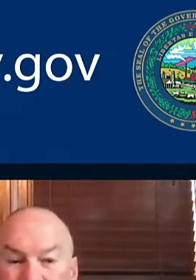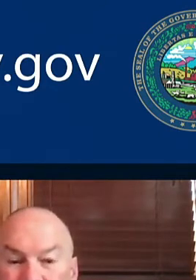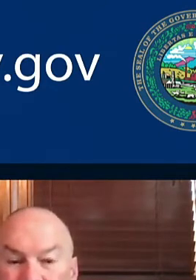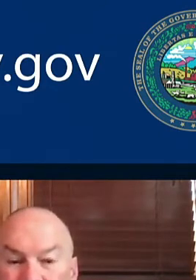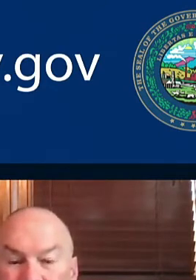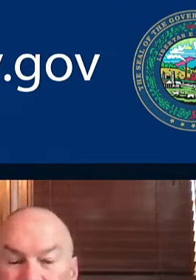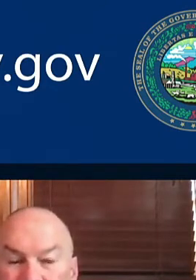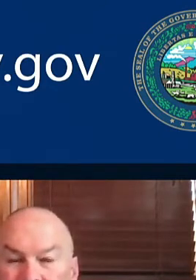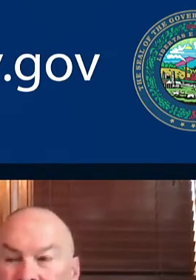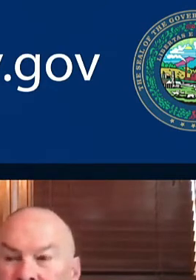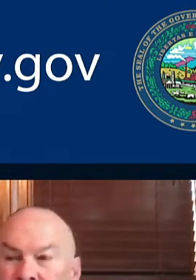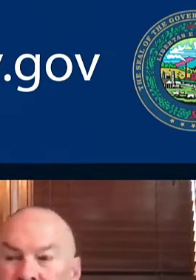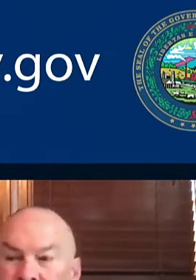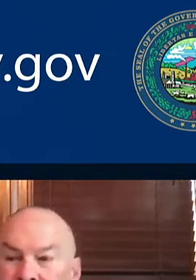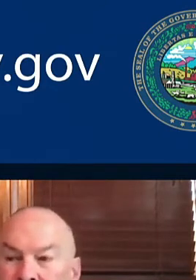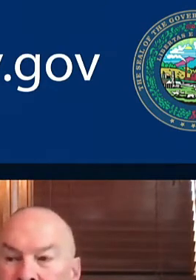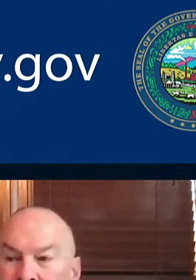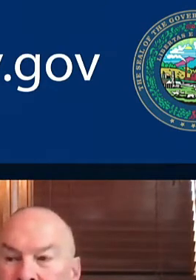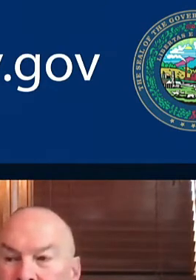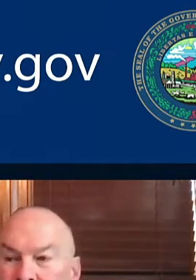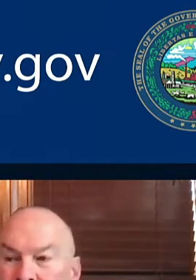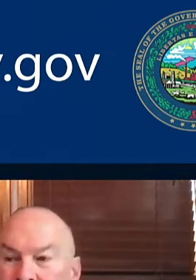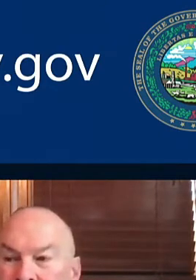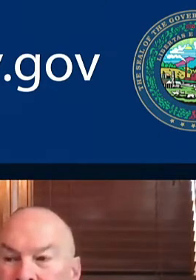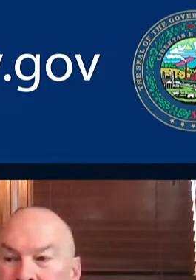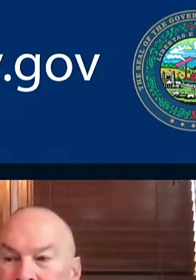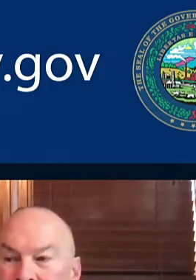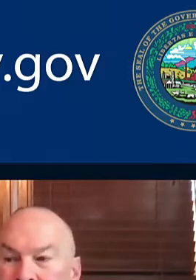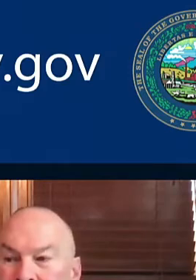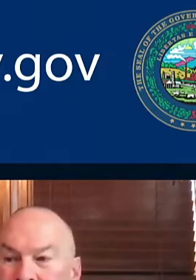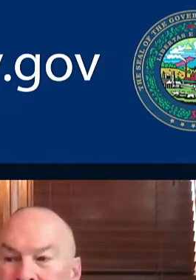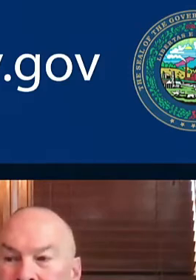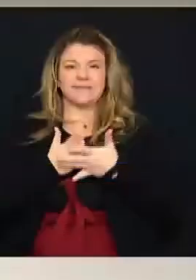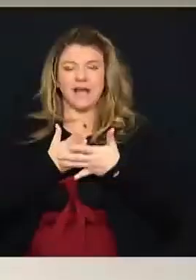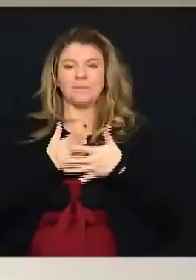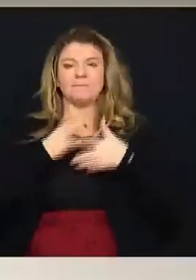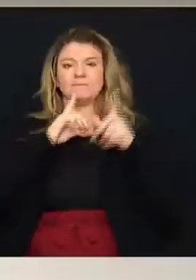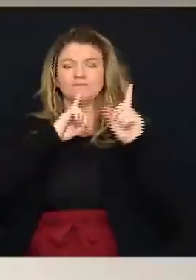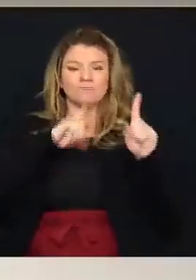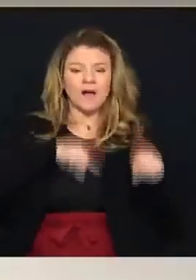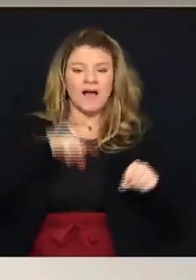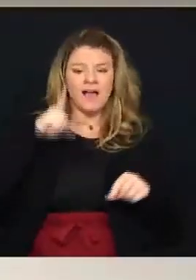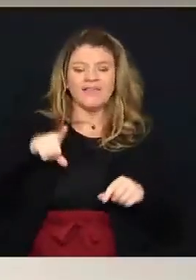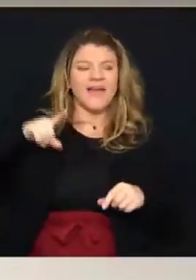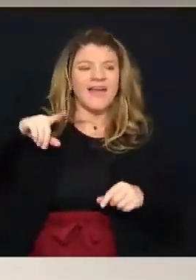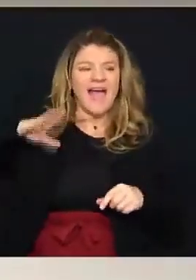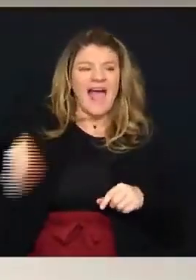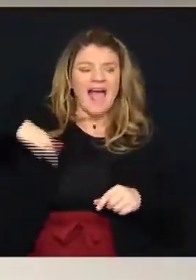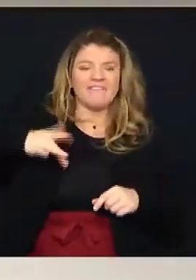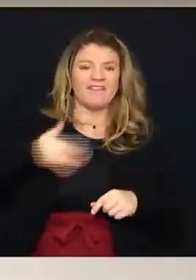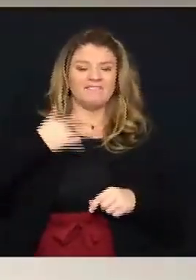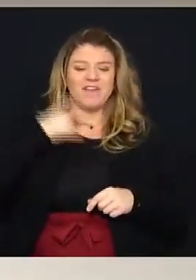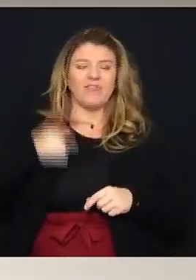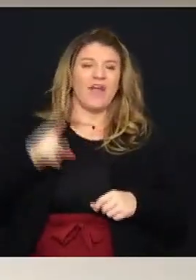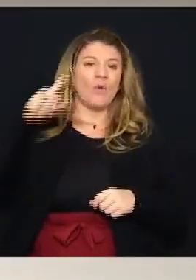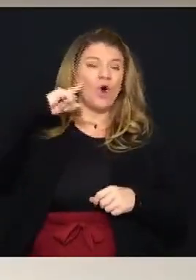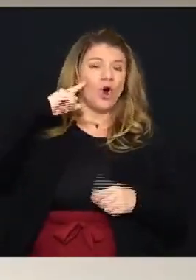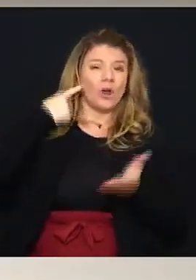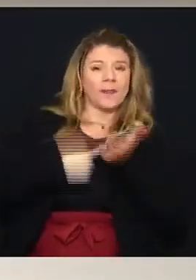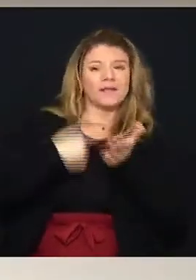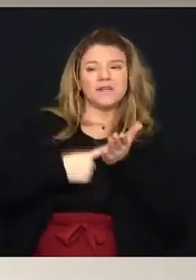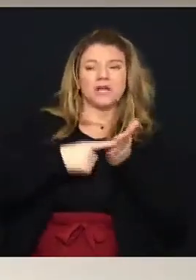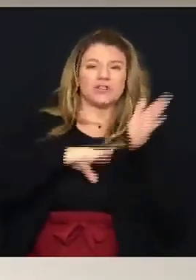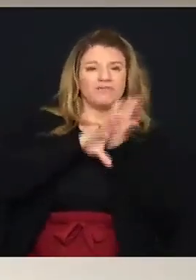Nurses Association has pushed back on it. They haven't felt like they were part of the discussion in developing this